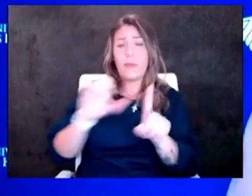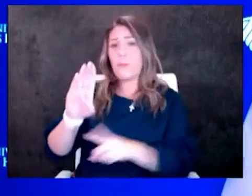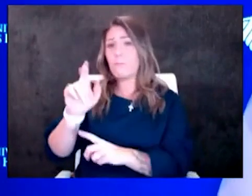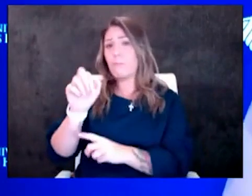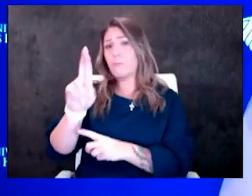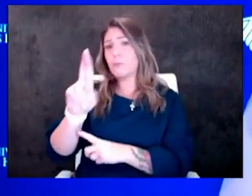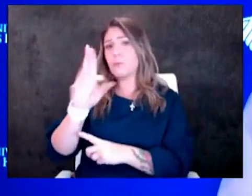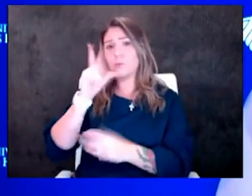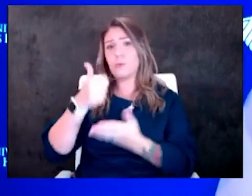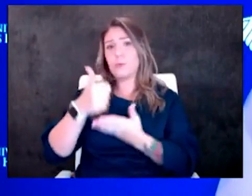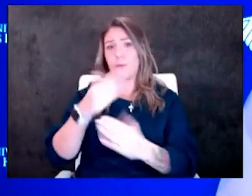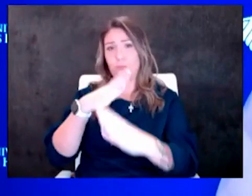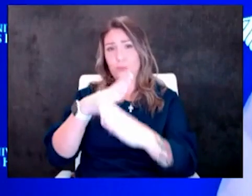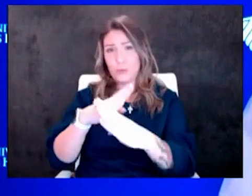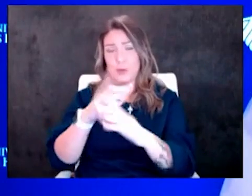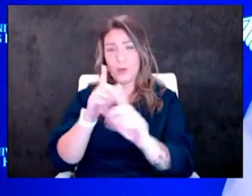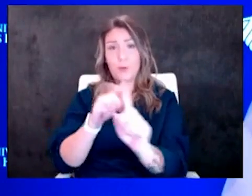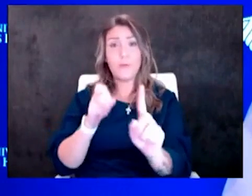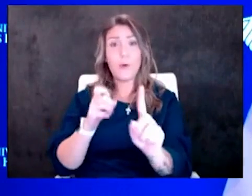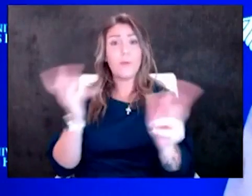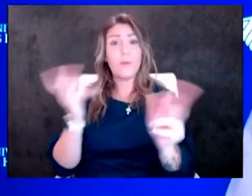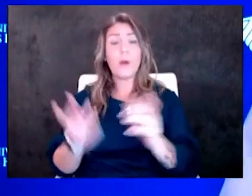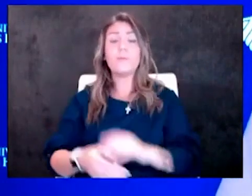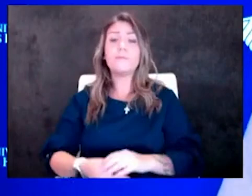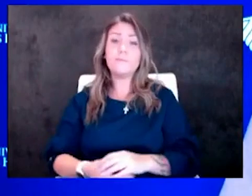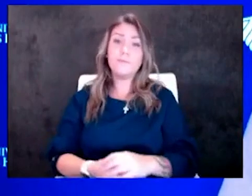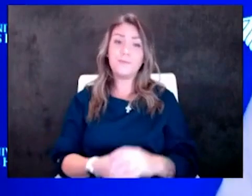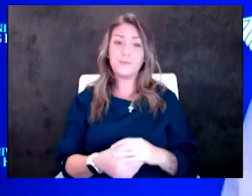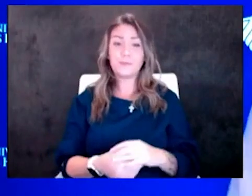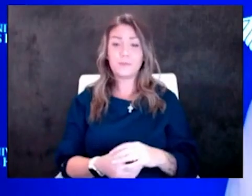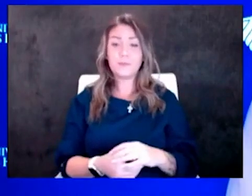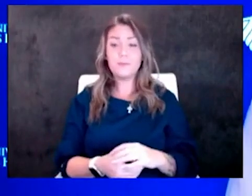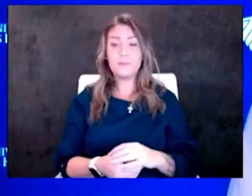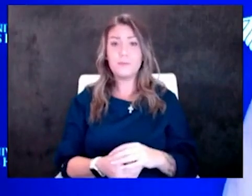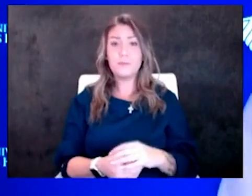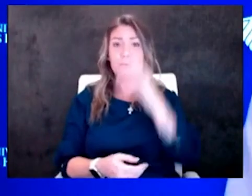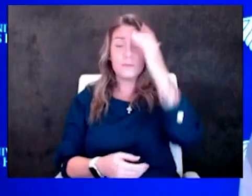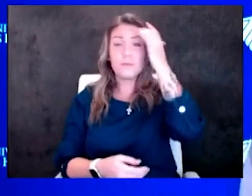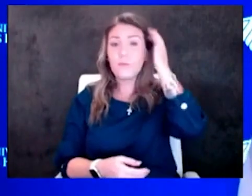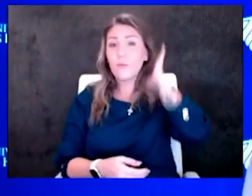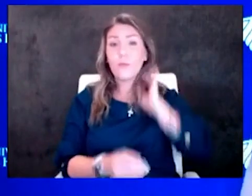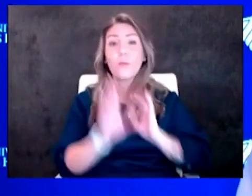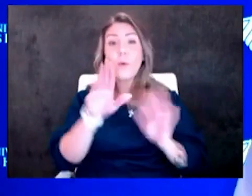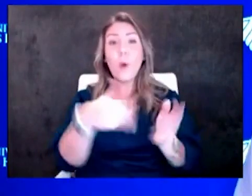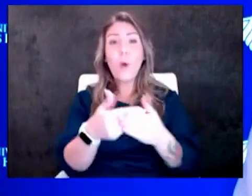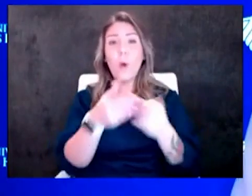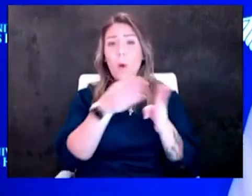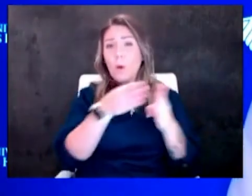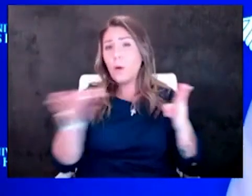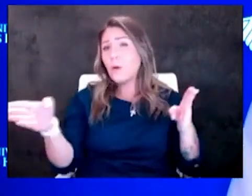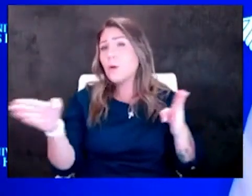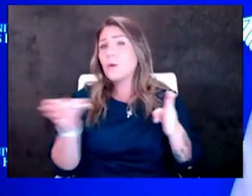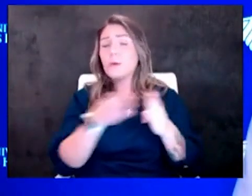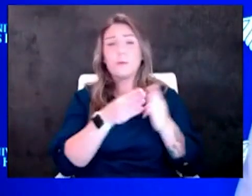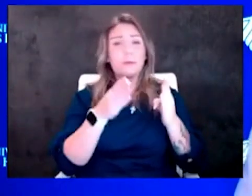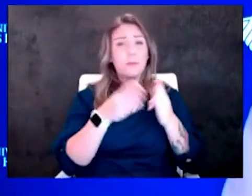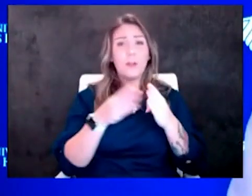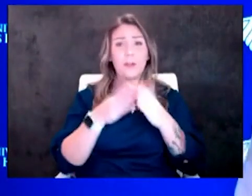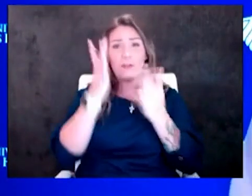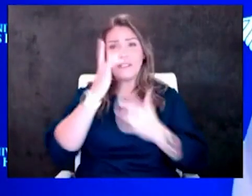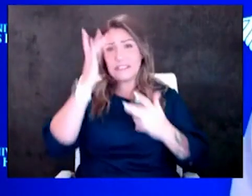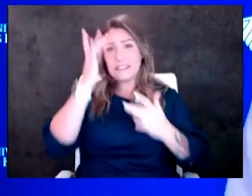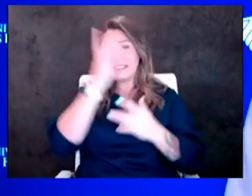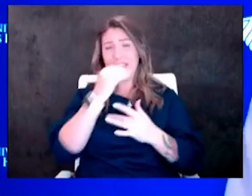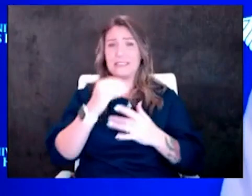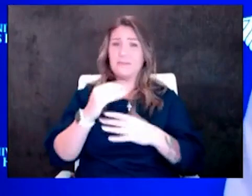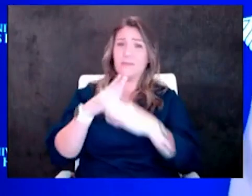protect you from the whole spectrum of disease of COVID-19, but especially going to the hospital and going to the ICU. If